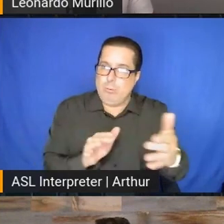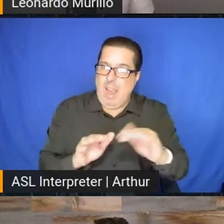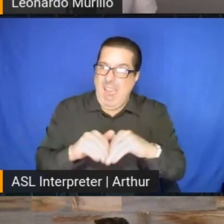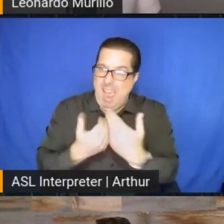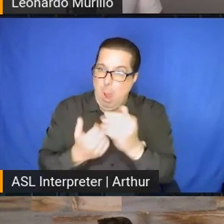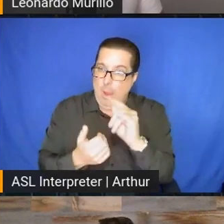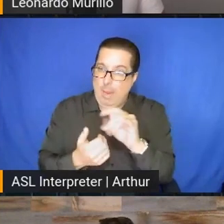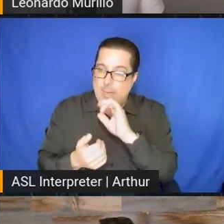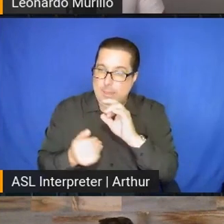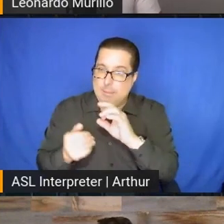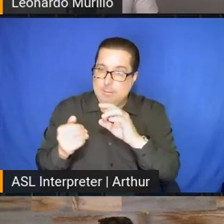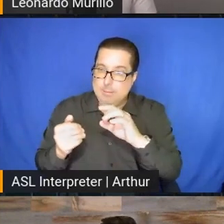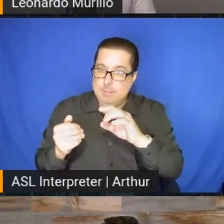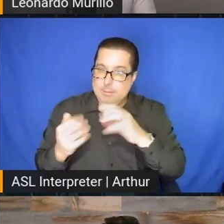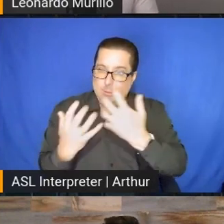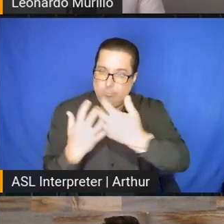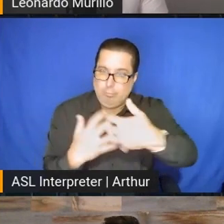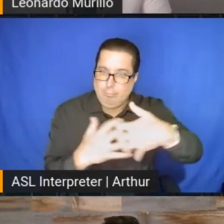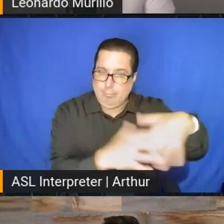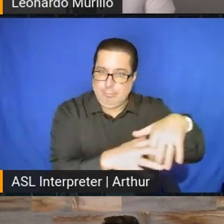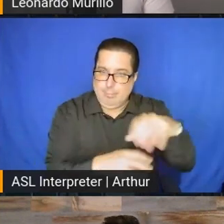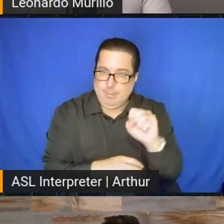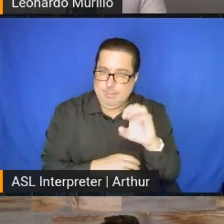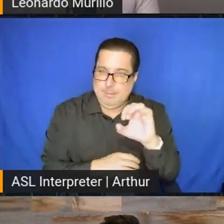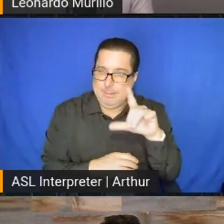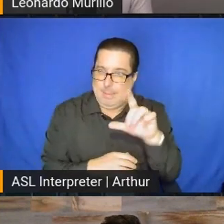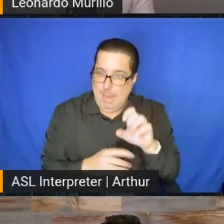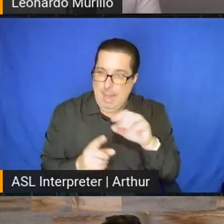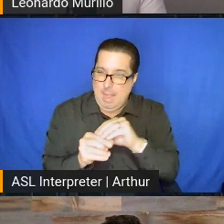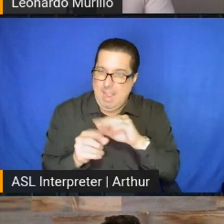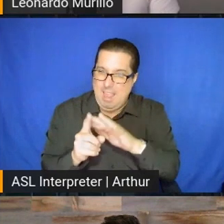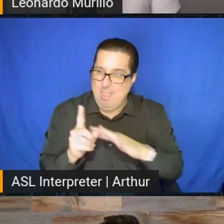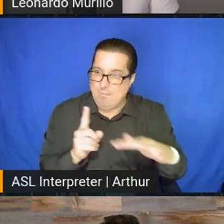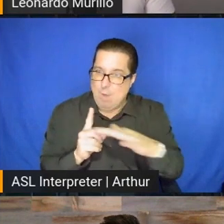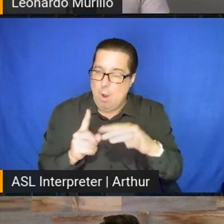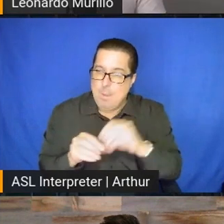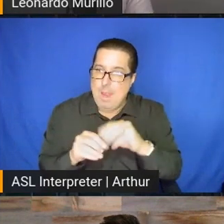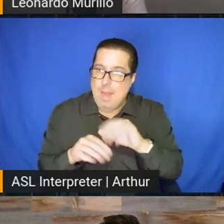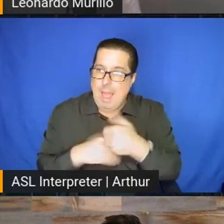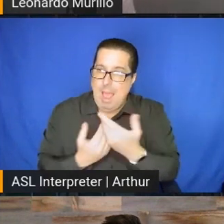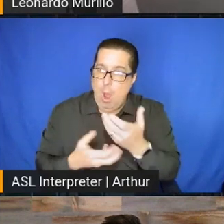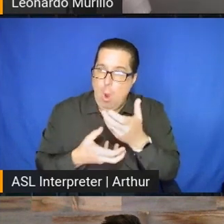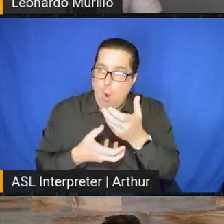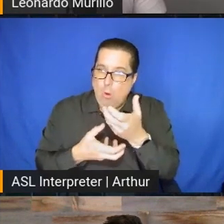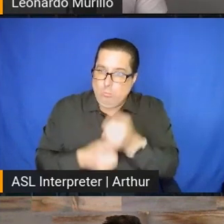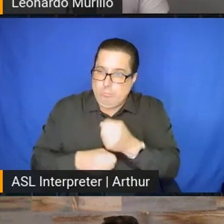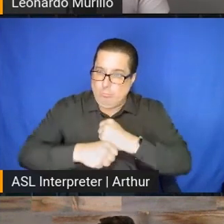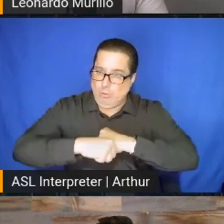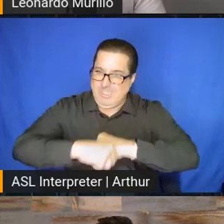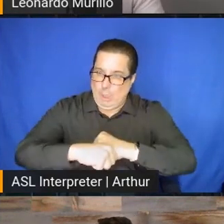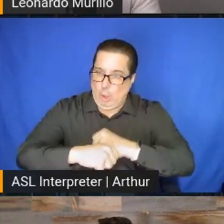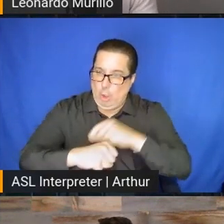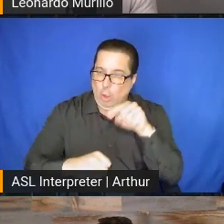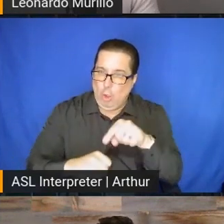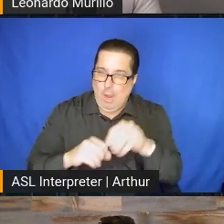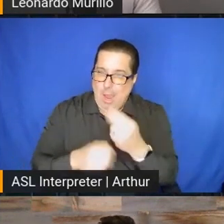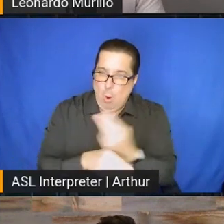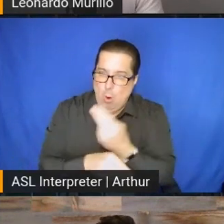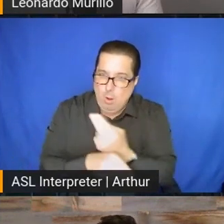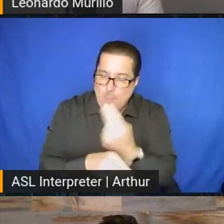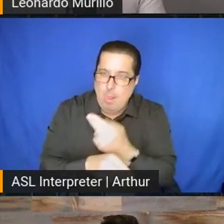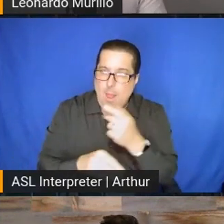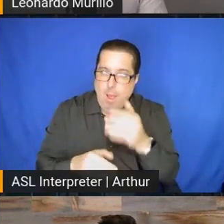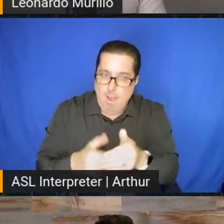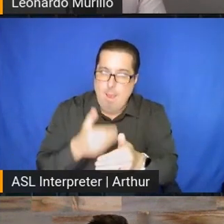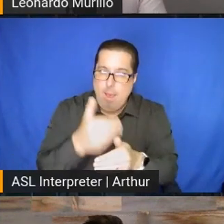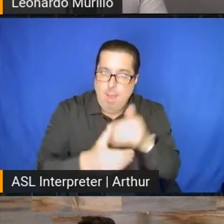distributed across environments and across clusters, how they should be secured, and how policy should be applied. You're making it a